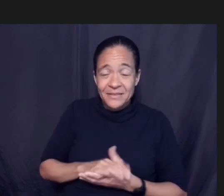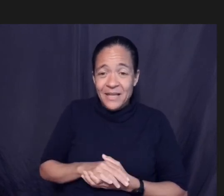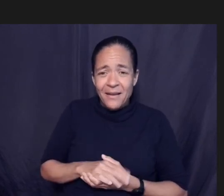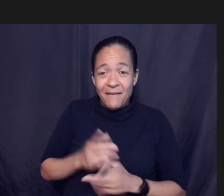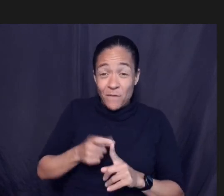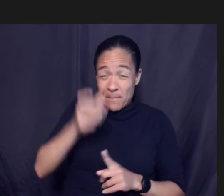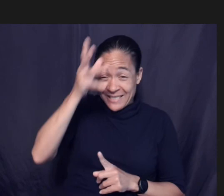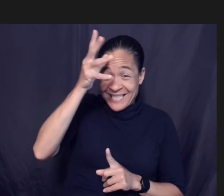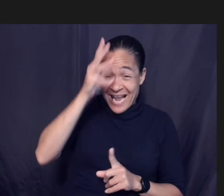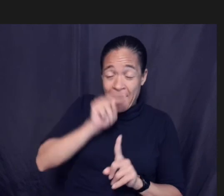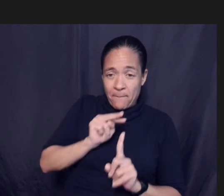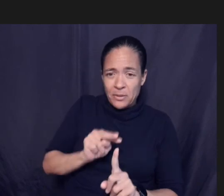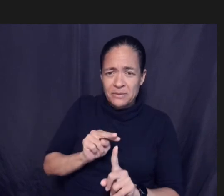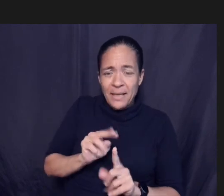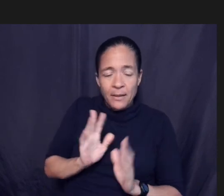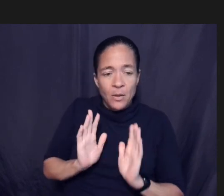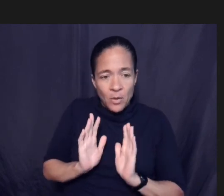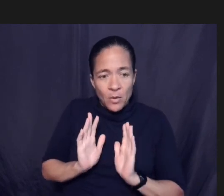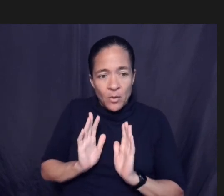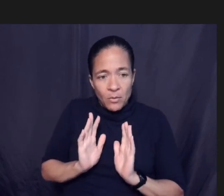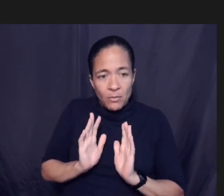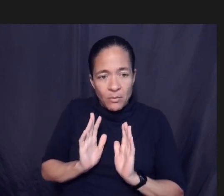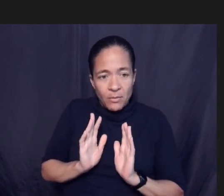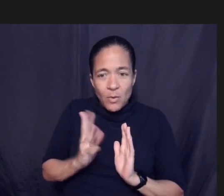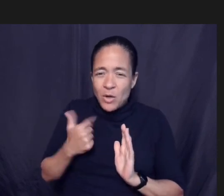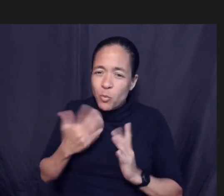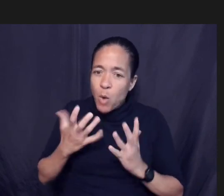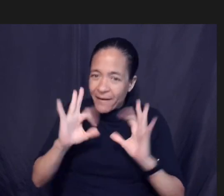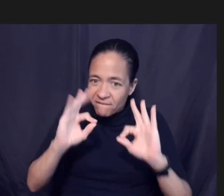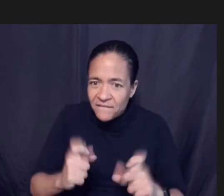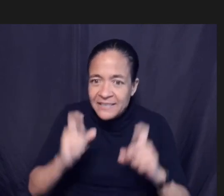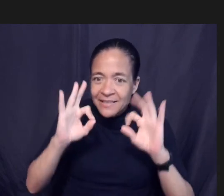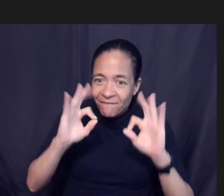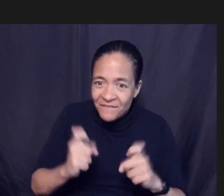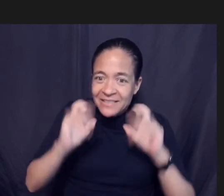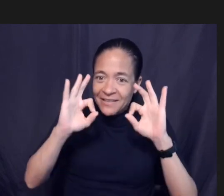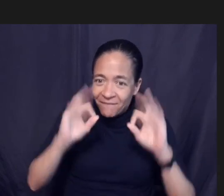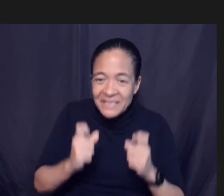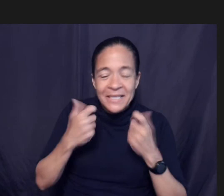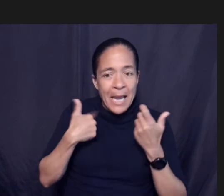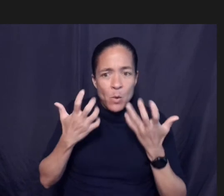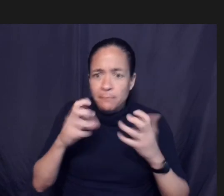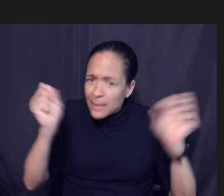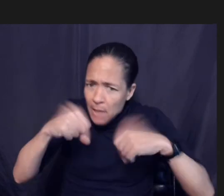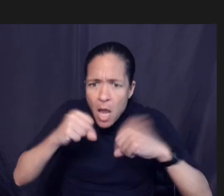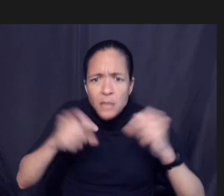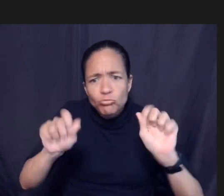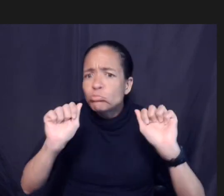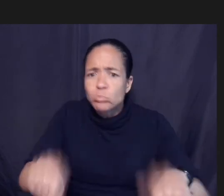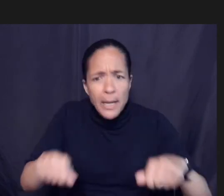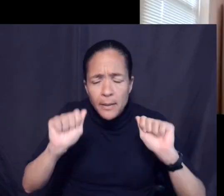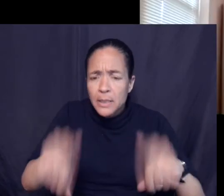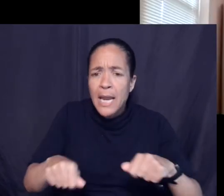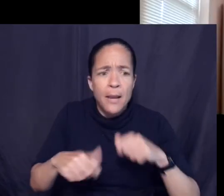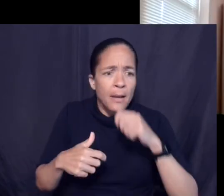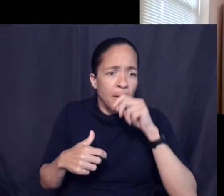coming from a dad standpoint, it's like, no, we kind of want to fix it, or like, oh no, there's a way. There could definitely gotta be